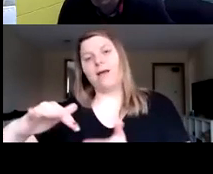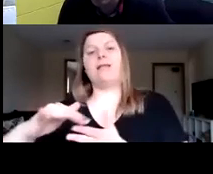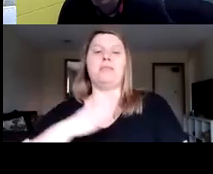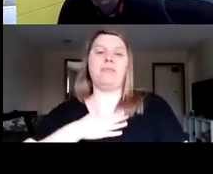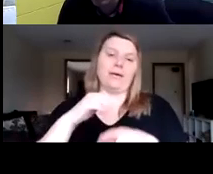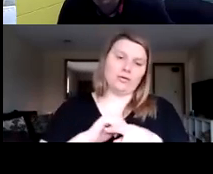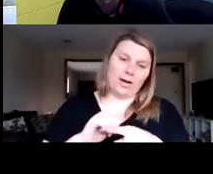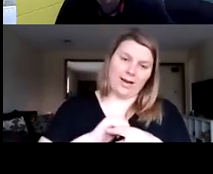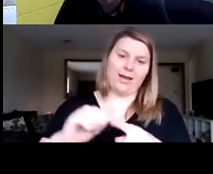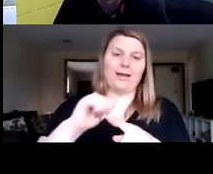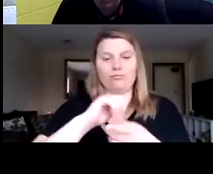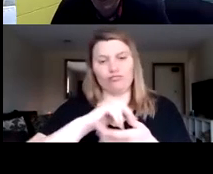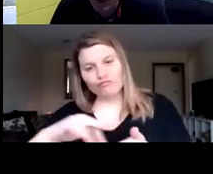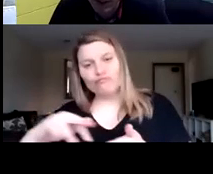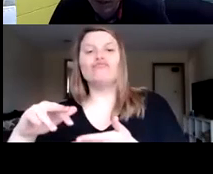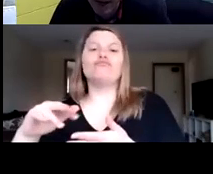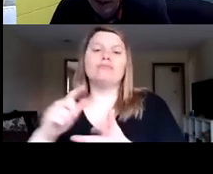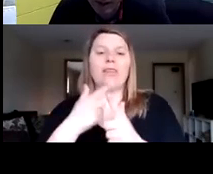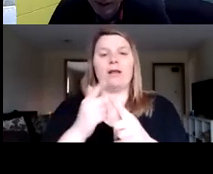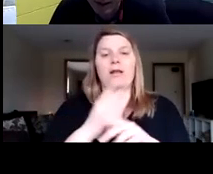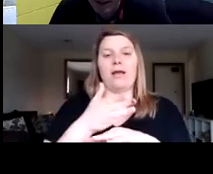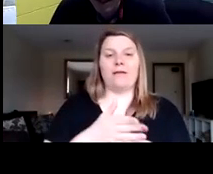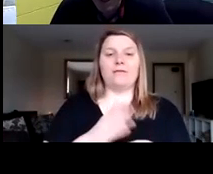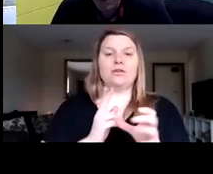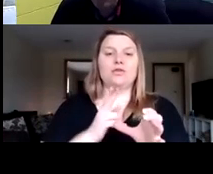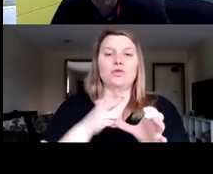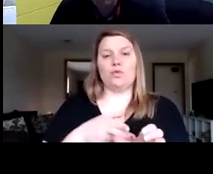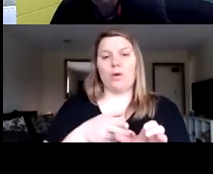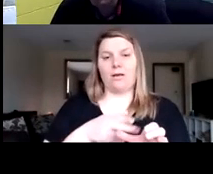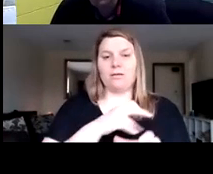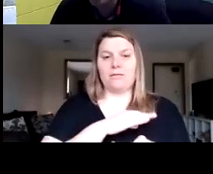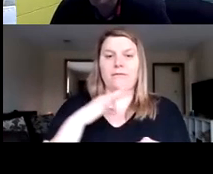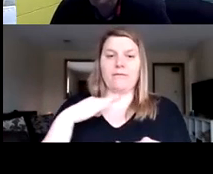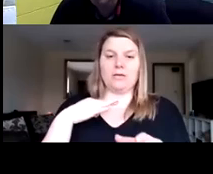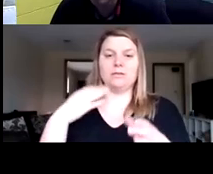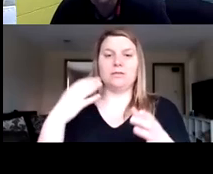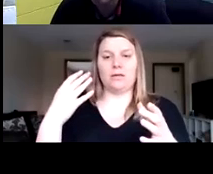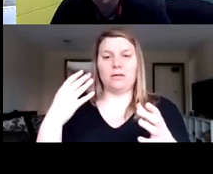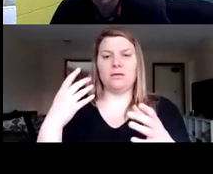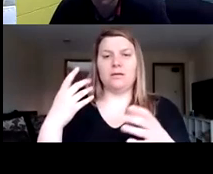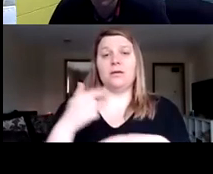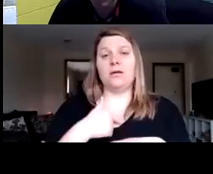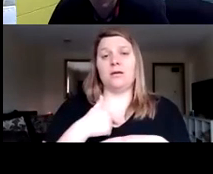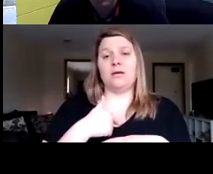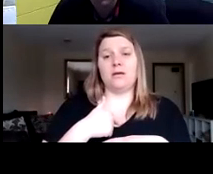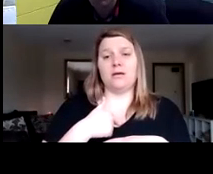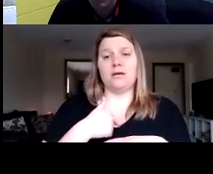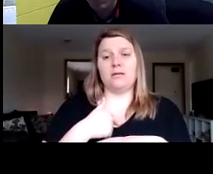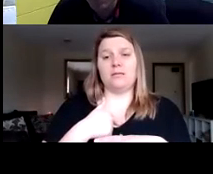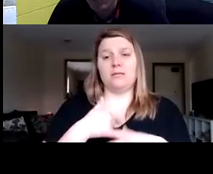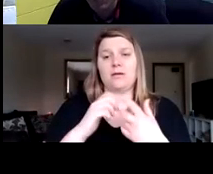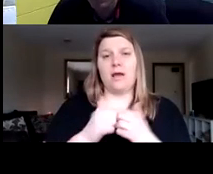in medical studies, and then after joining the faculty, me kind of help push some concept of how